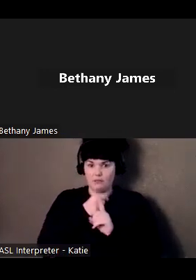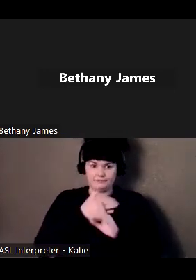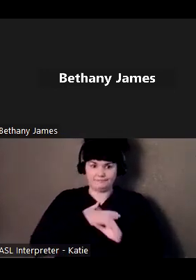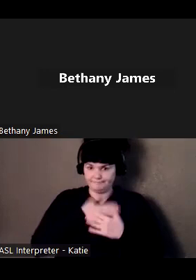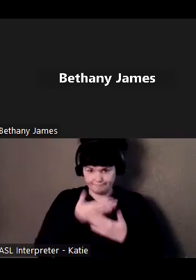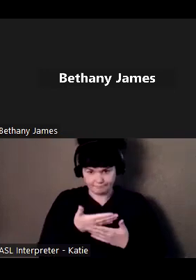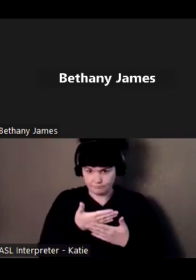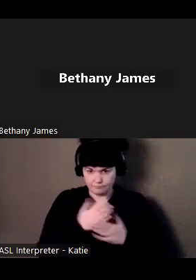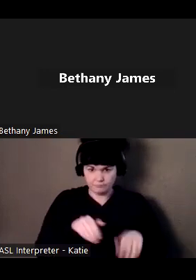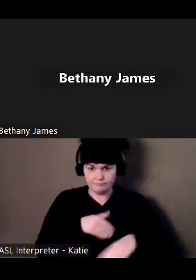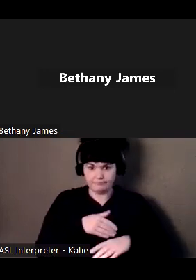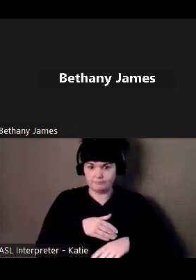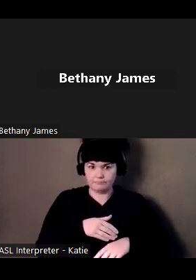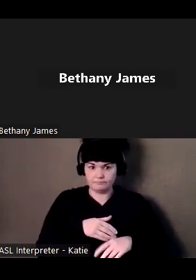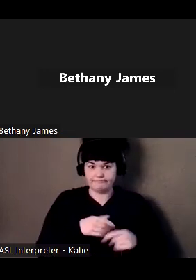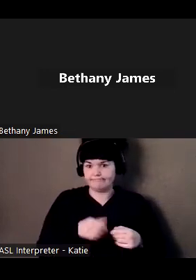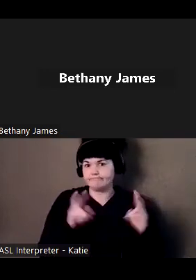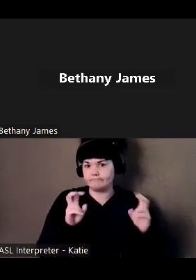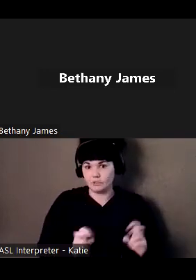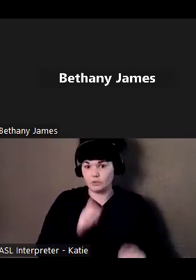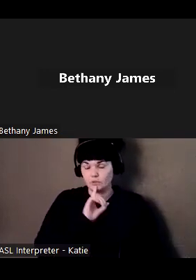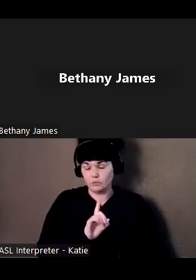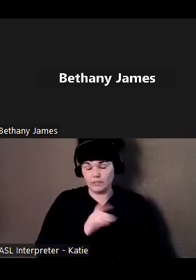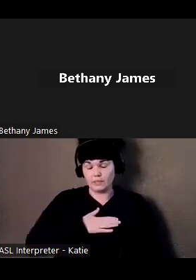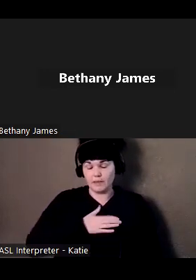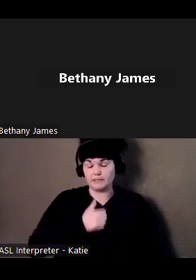Z. I'm anxious and therefore I cannot work. Yes.